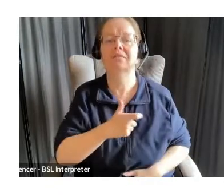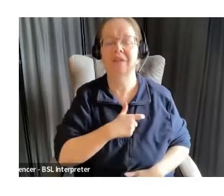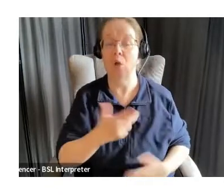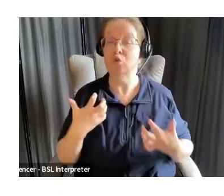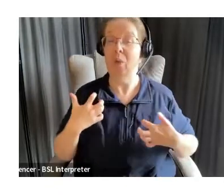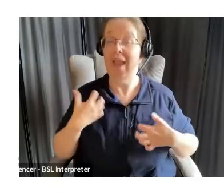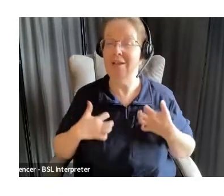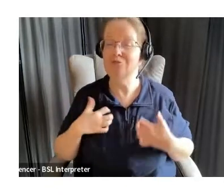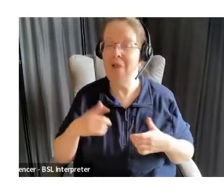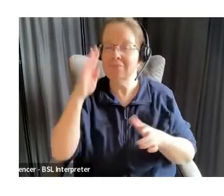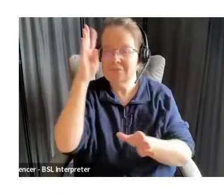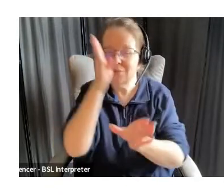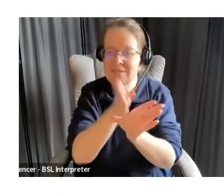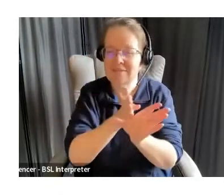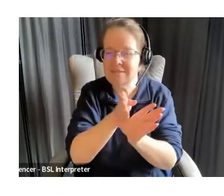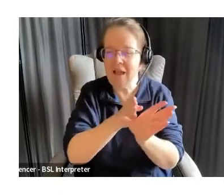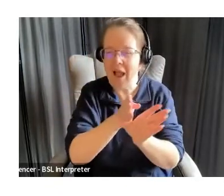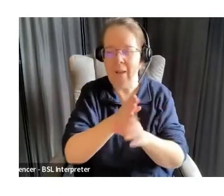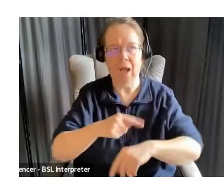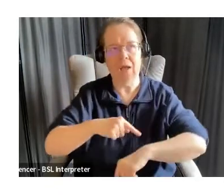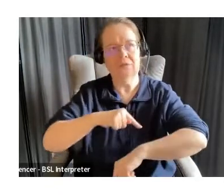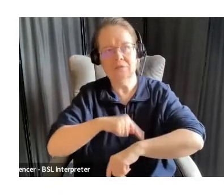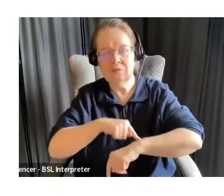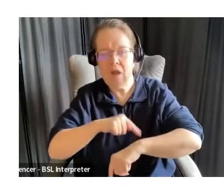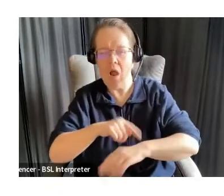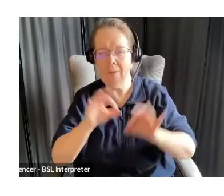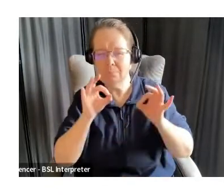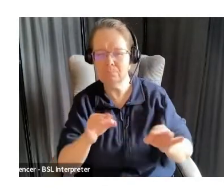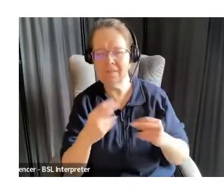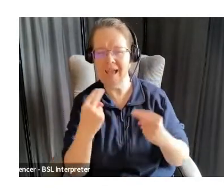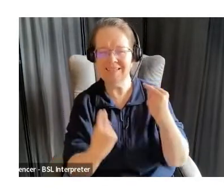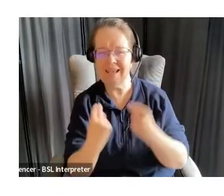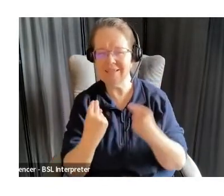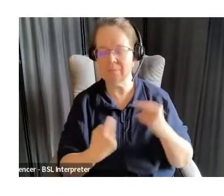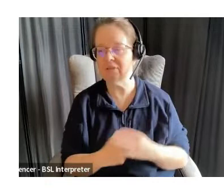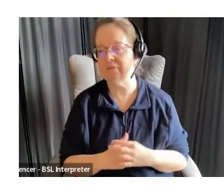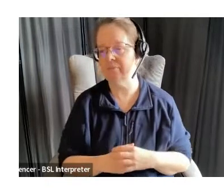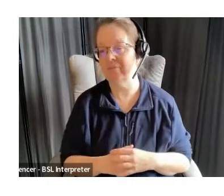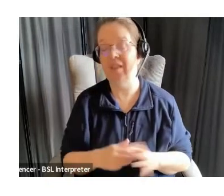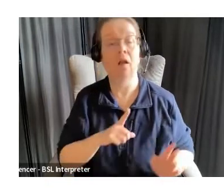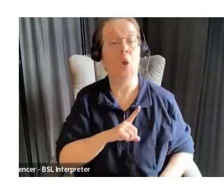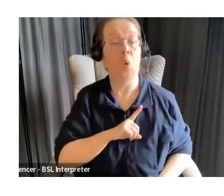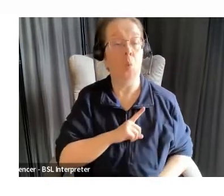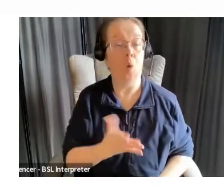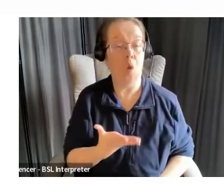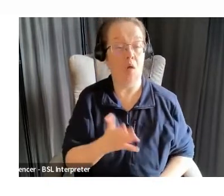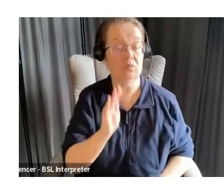the psychology of timed assessments, etc. So why not go for